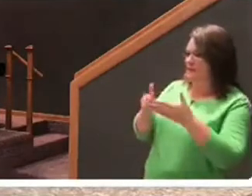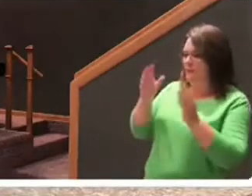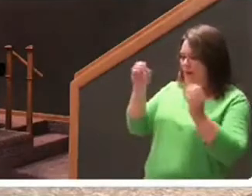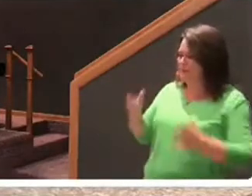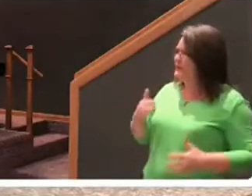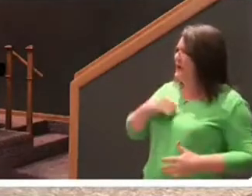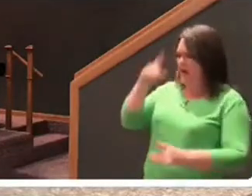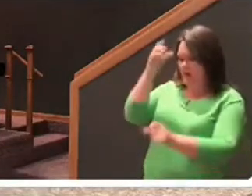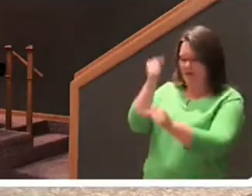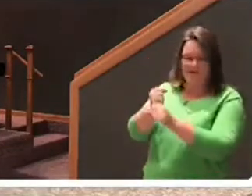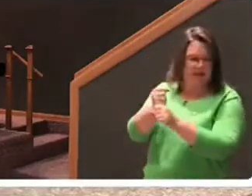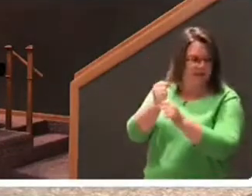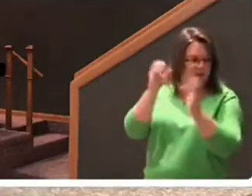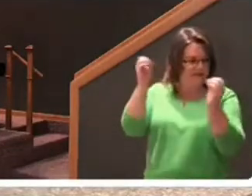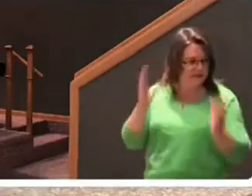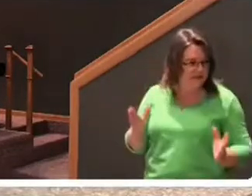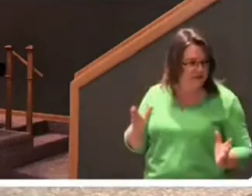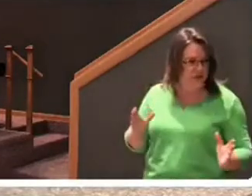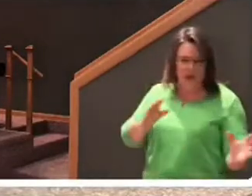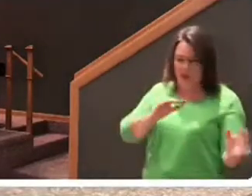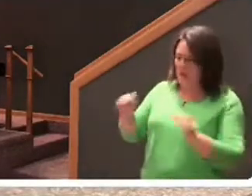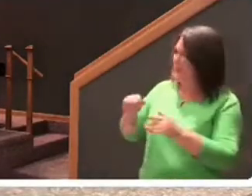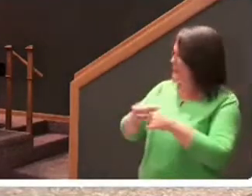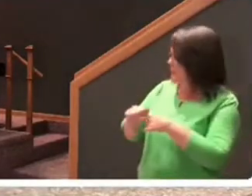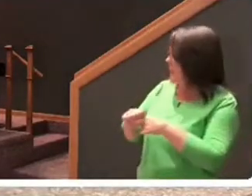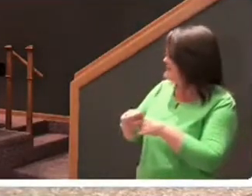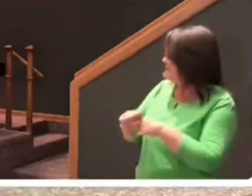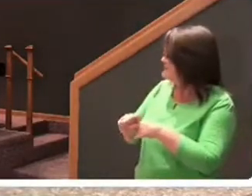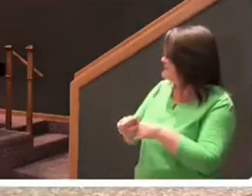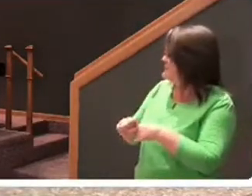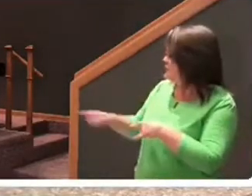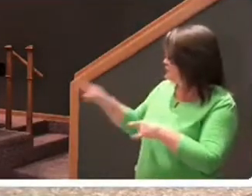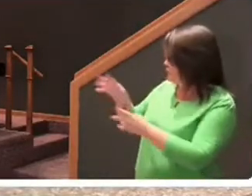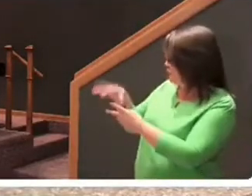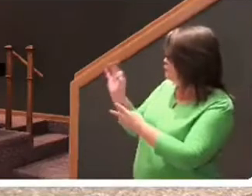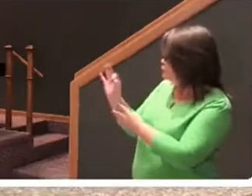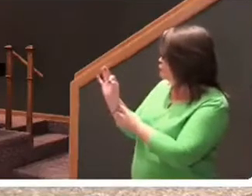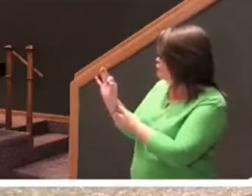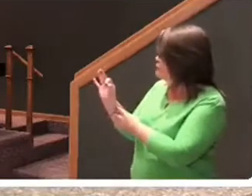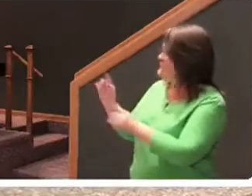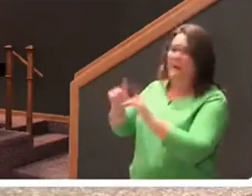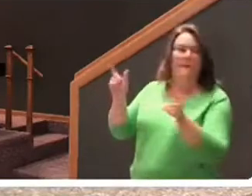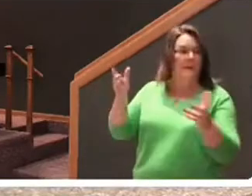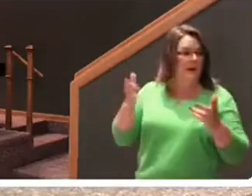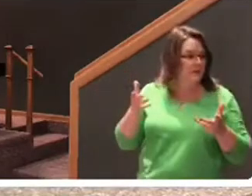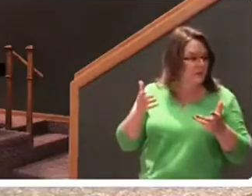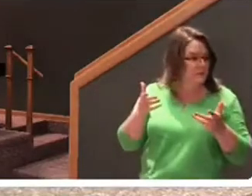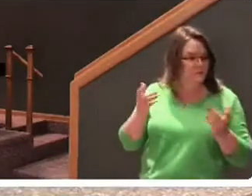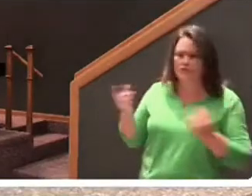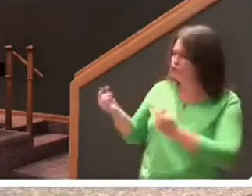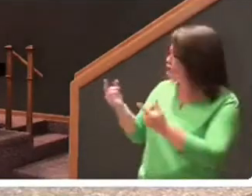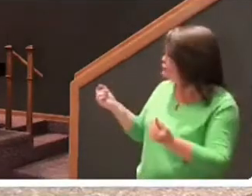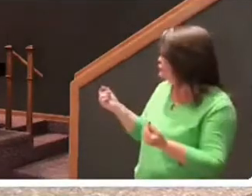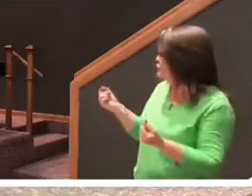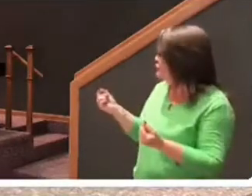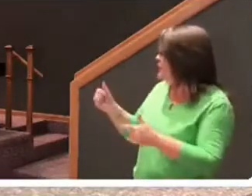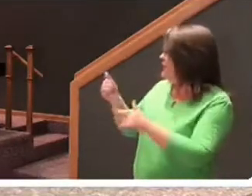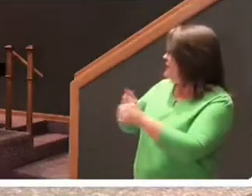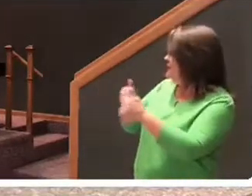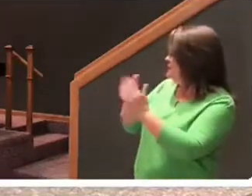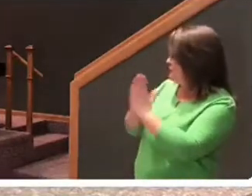I'm a faith teacher. I'm going to put it into practice. And so you choose. But what I want you to do is I want each of you to